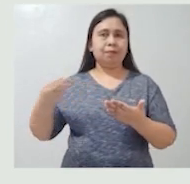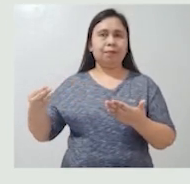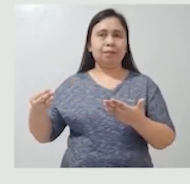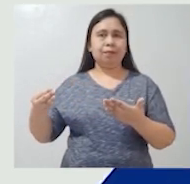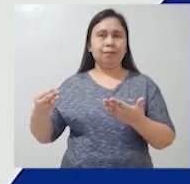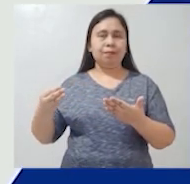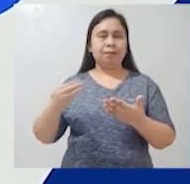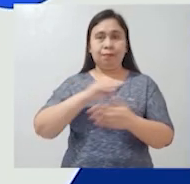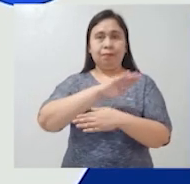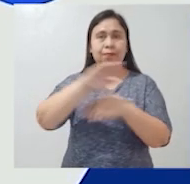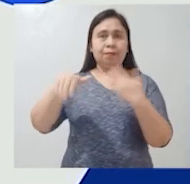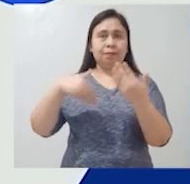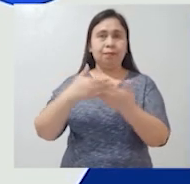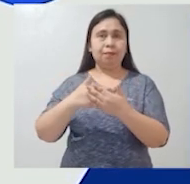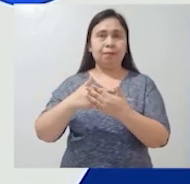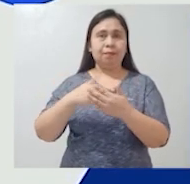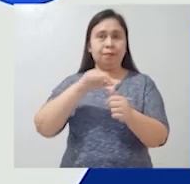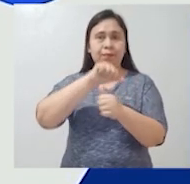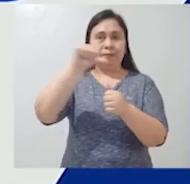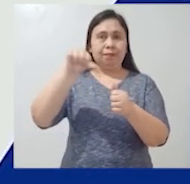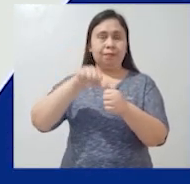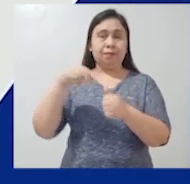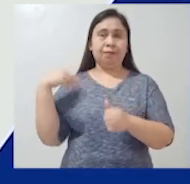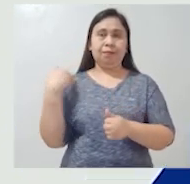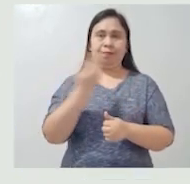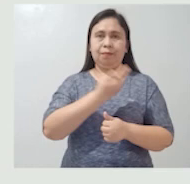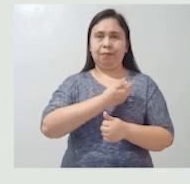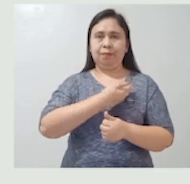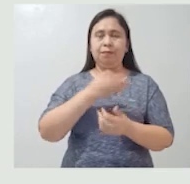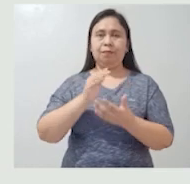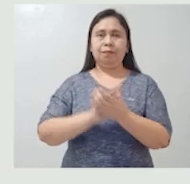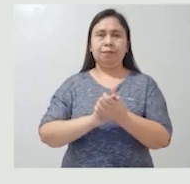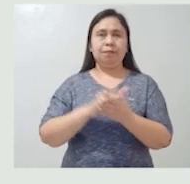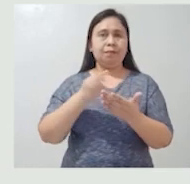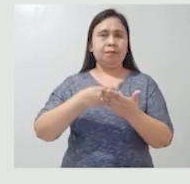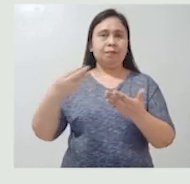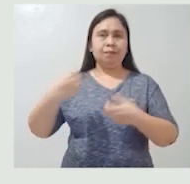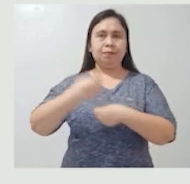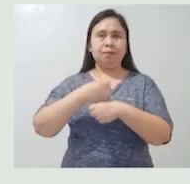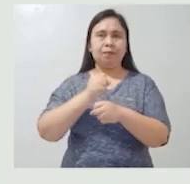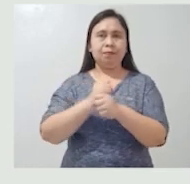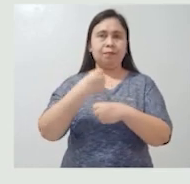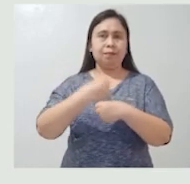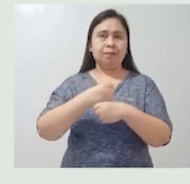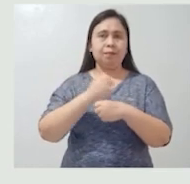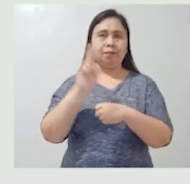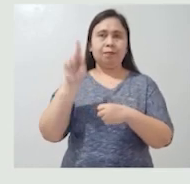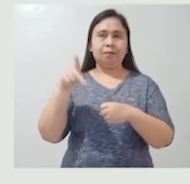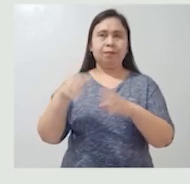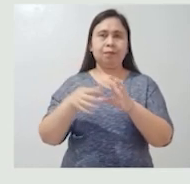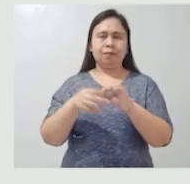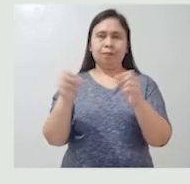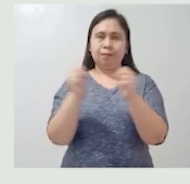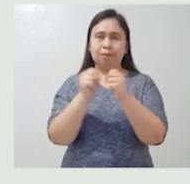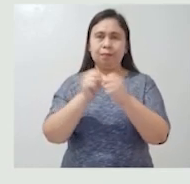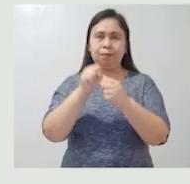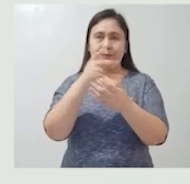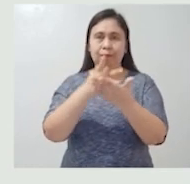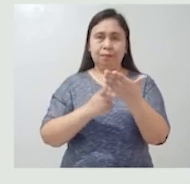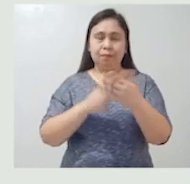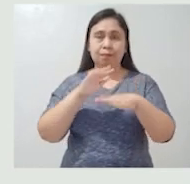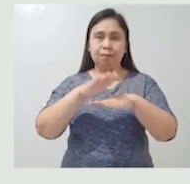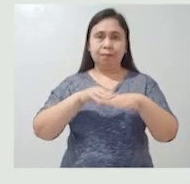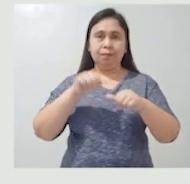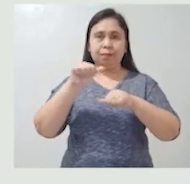Matter is everything around us. Matter is made up of very small particles called